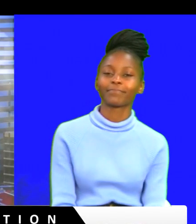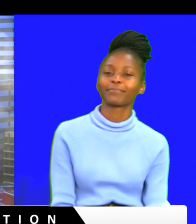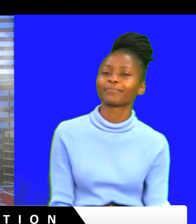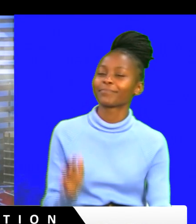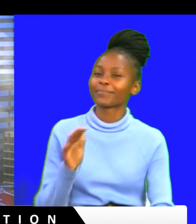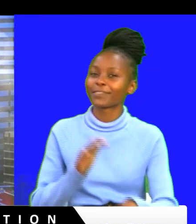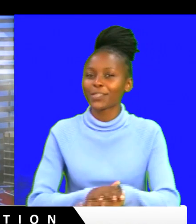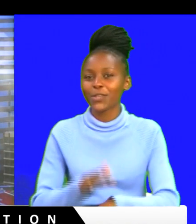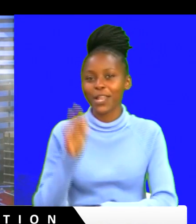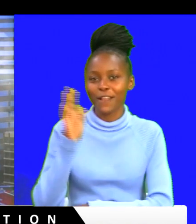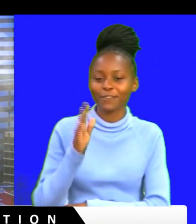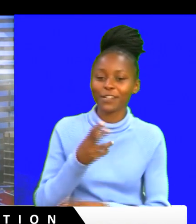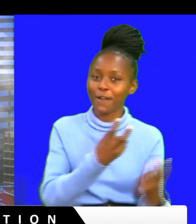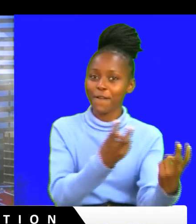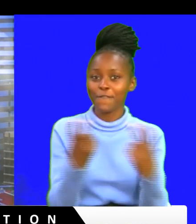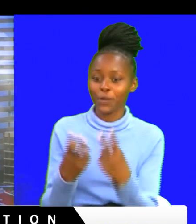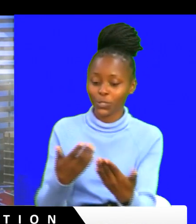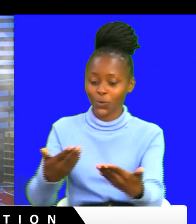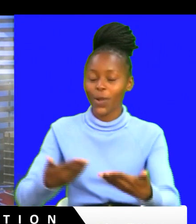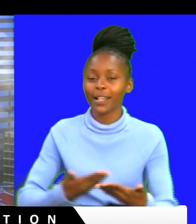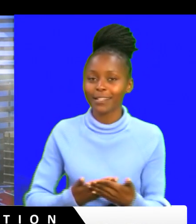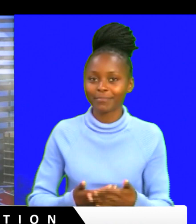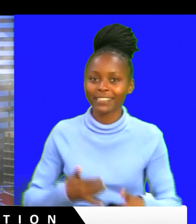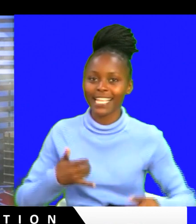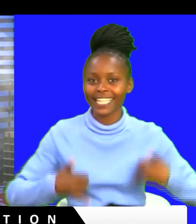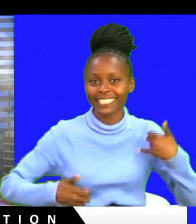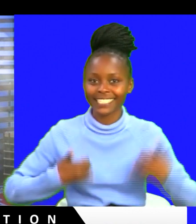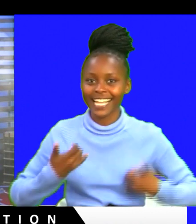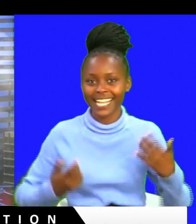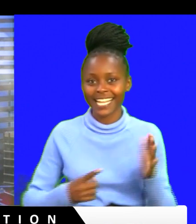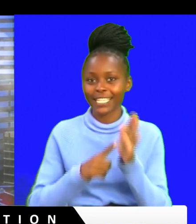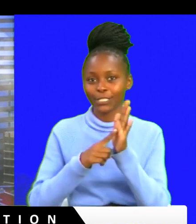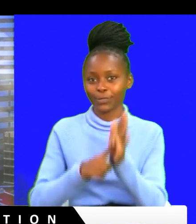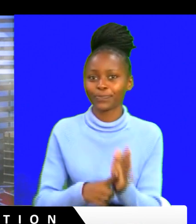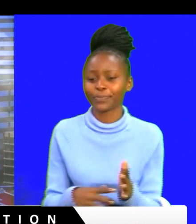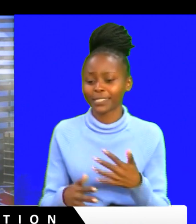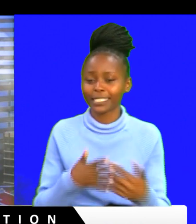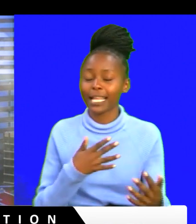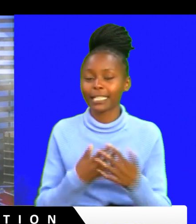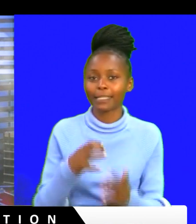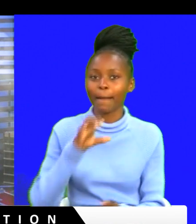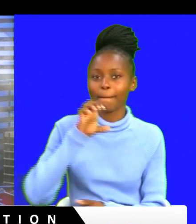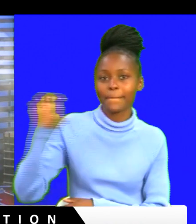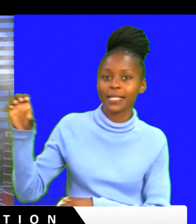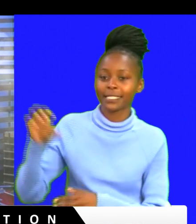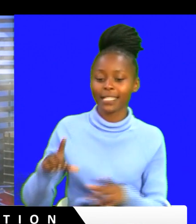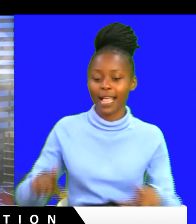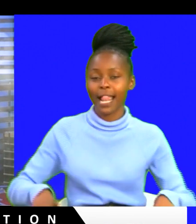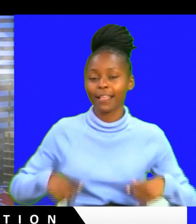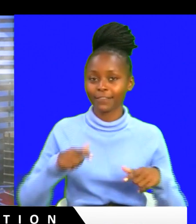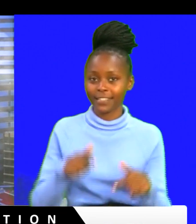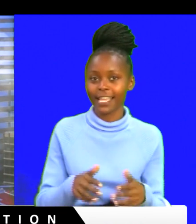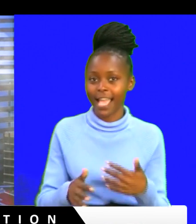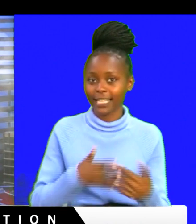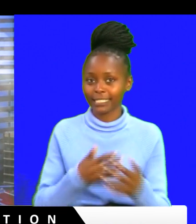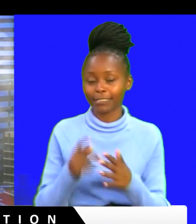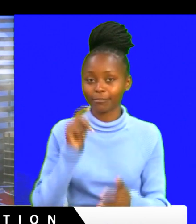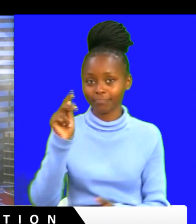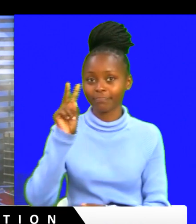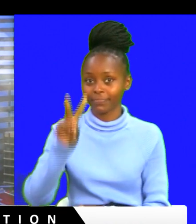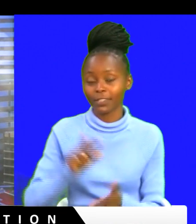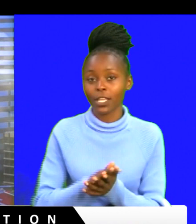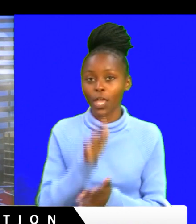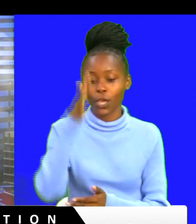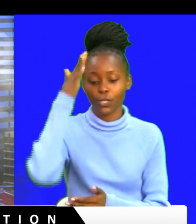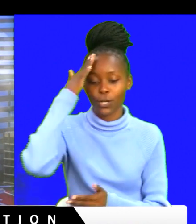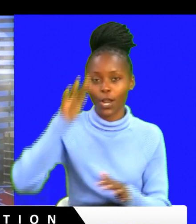Afternoon, our viewers. Welcome to yet another exciting episode of Science Mashariki live here at Science TV. As you all know how we do